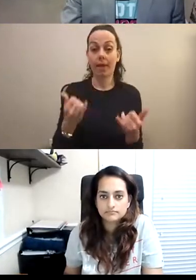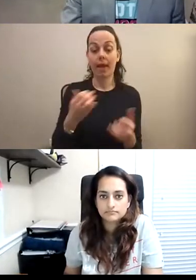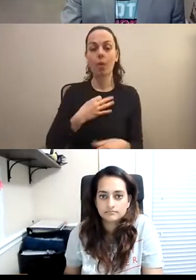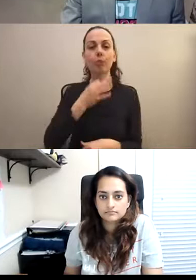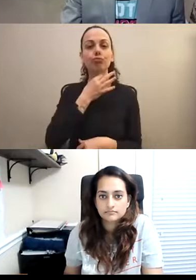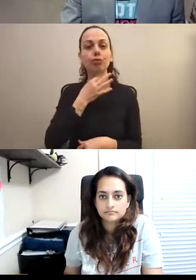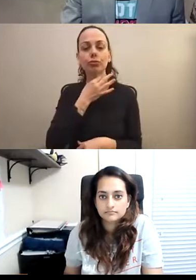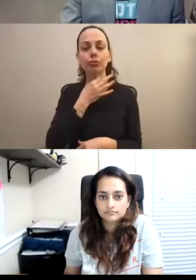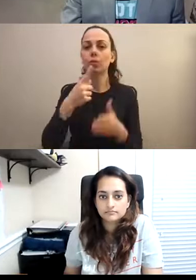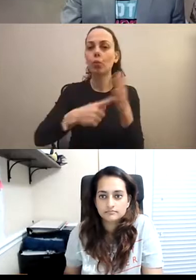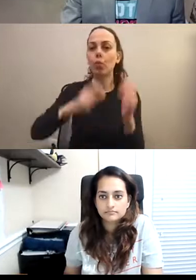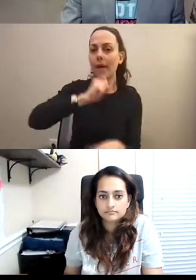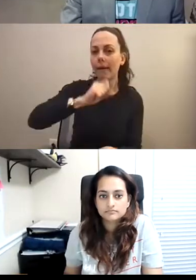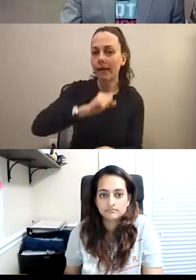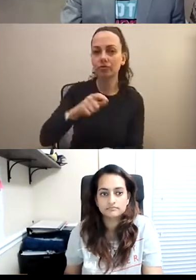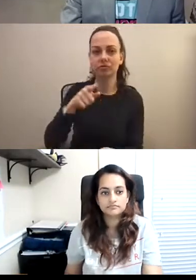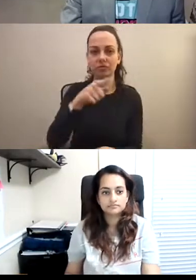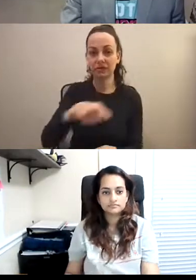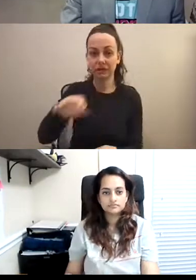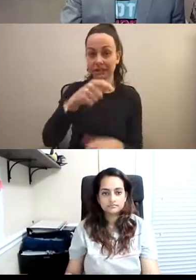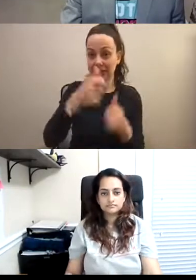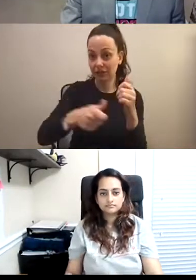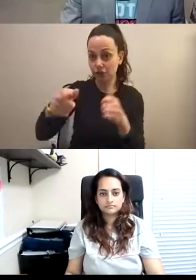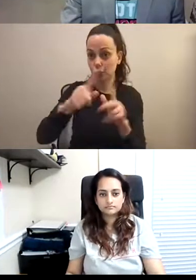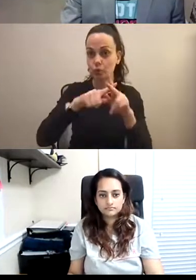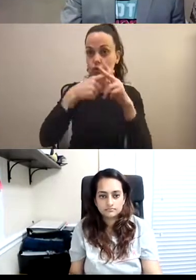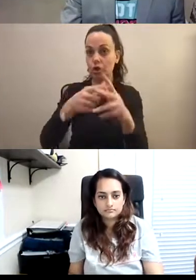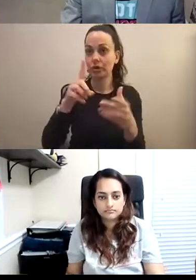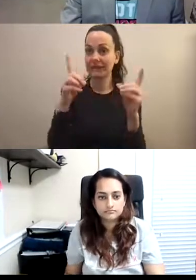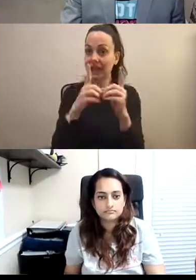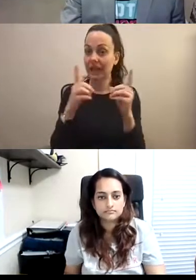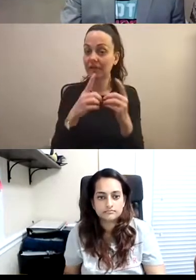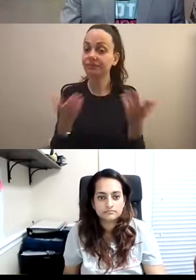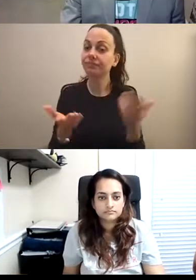at what age did each of you start dating?